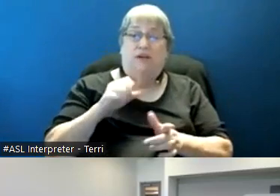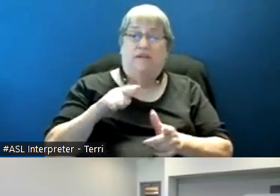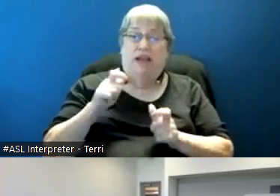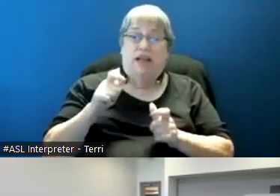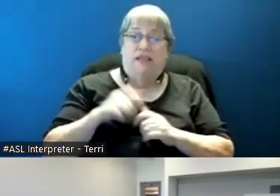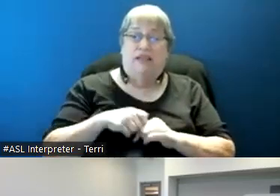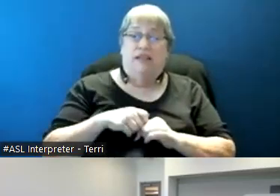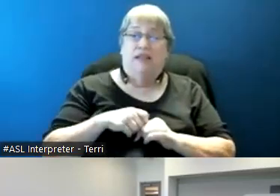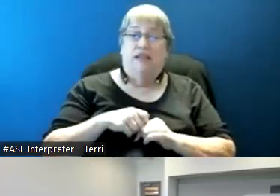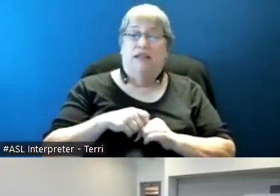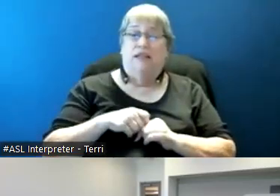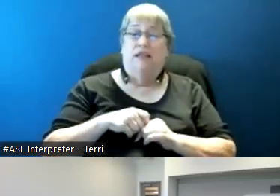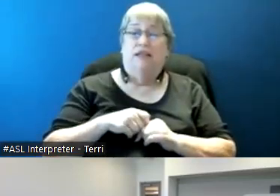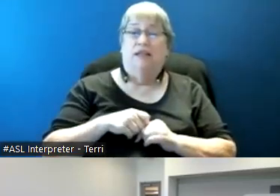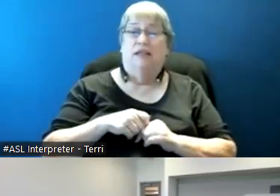The